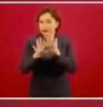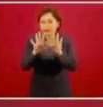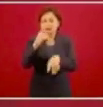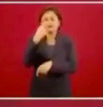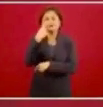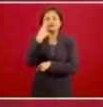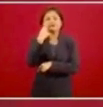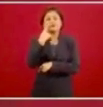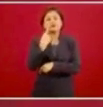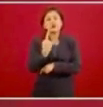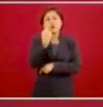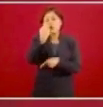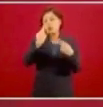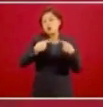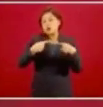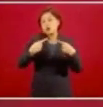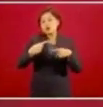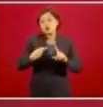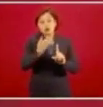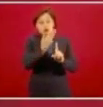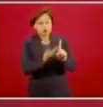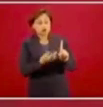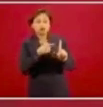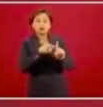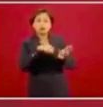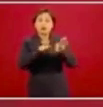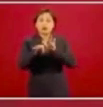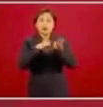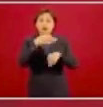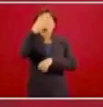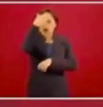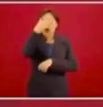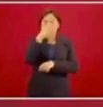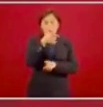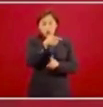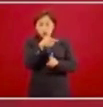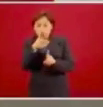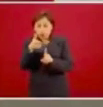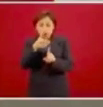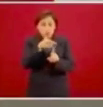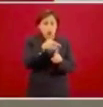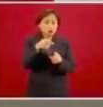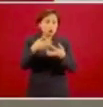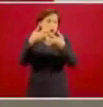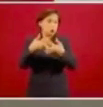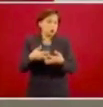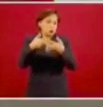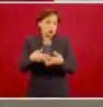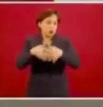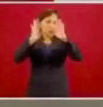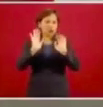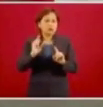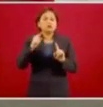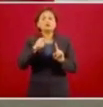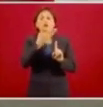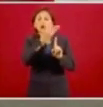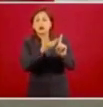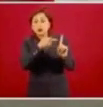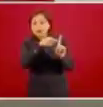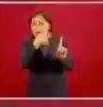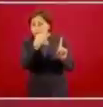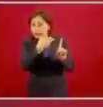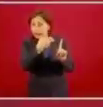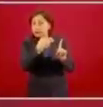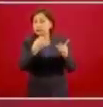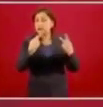point. Let's think about a person who does soldering, a solderer, an